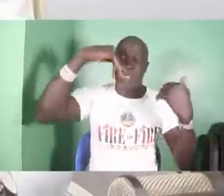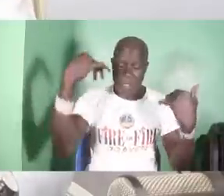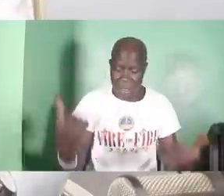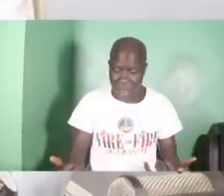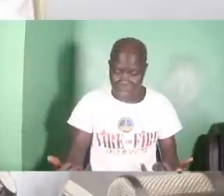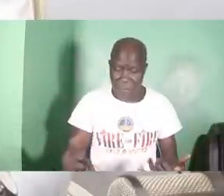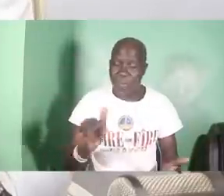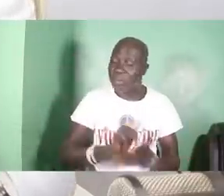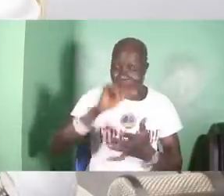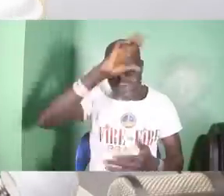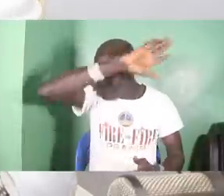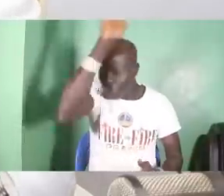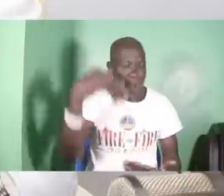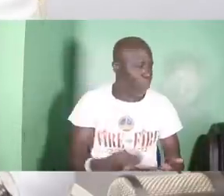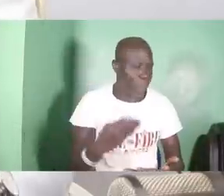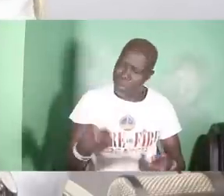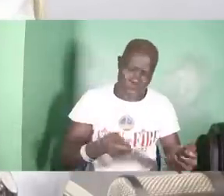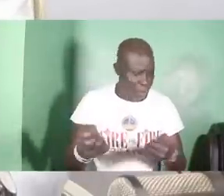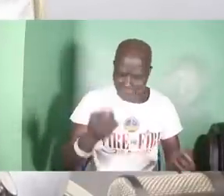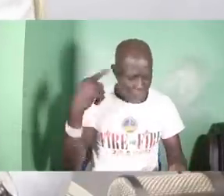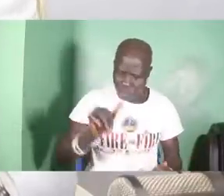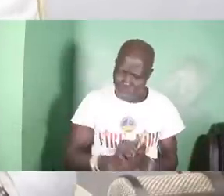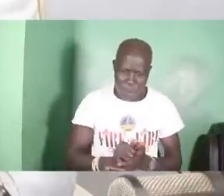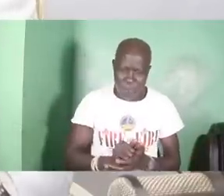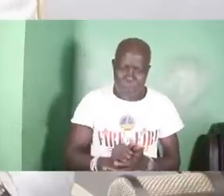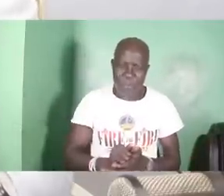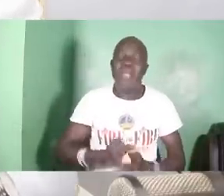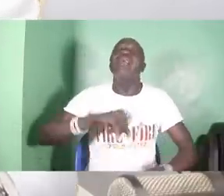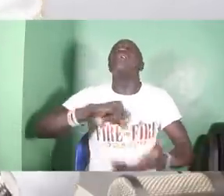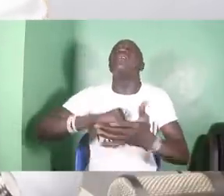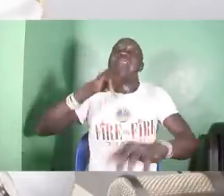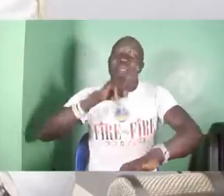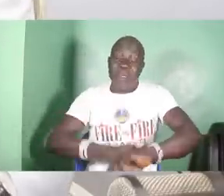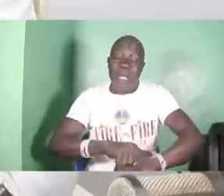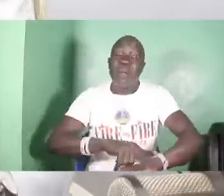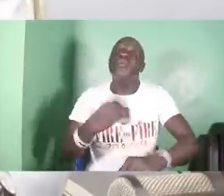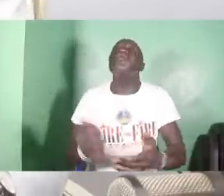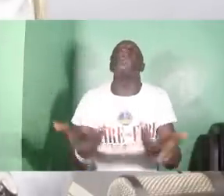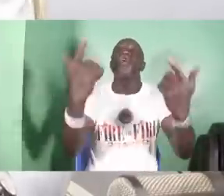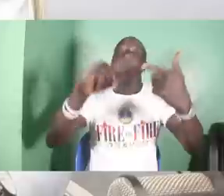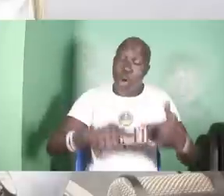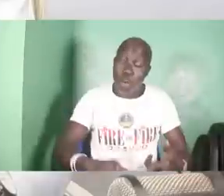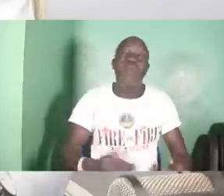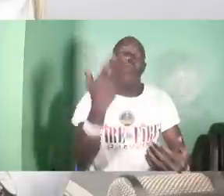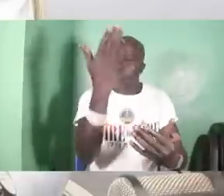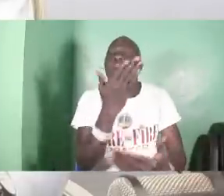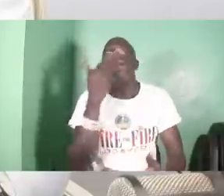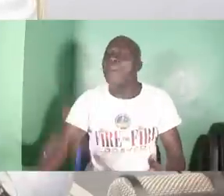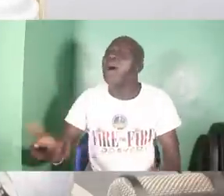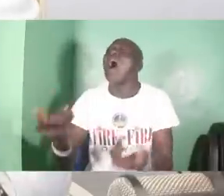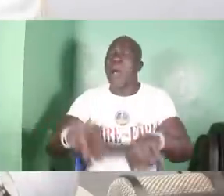today. The man could not buy the car for him. Only a koko to the gun is selling. He said he's asked the exact time that you come that that